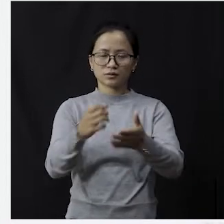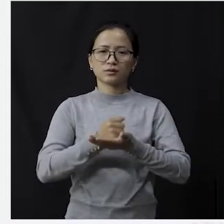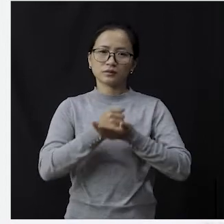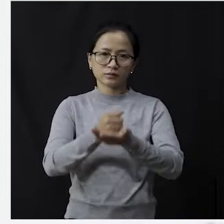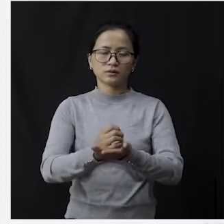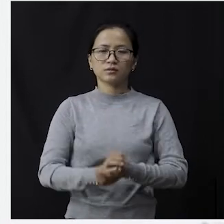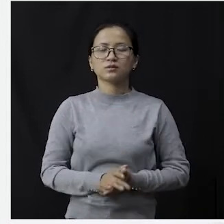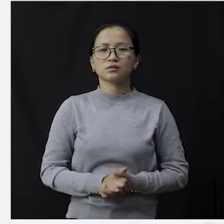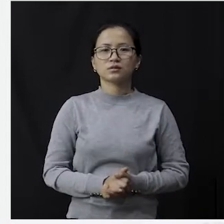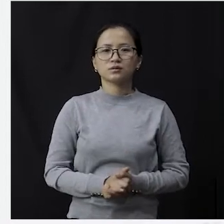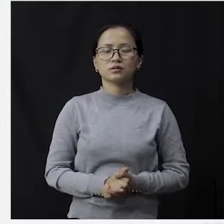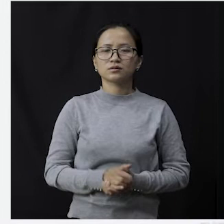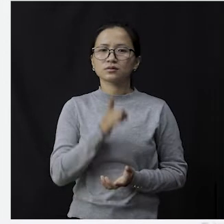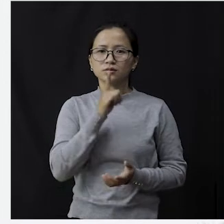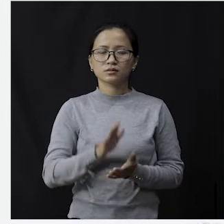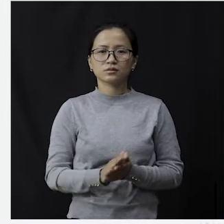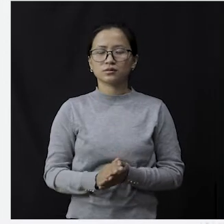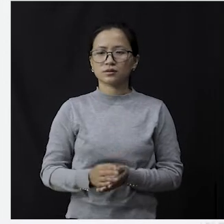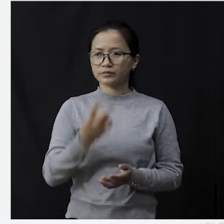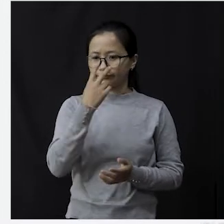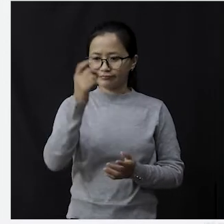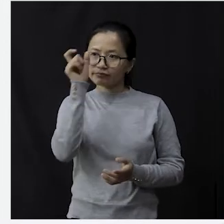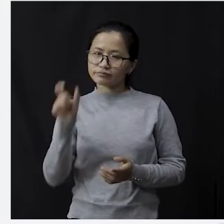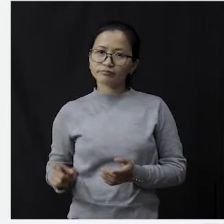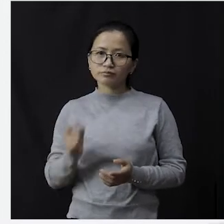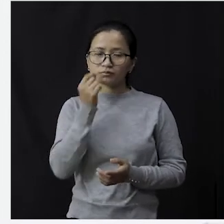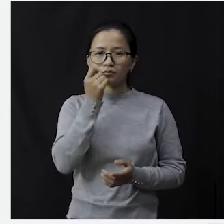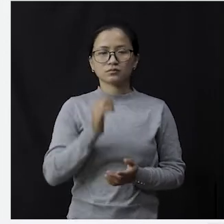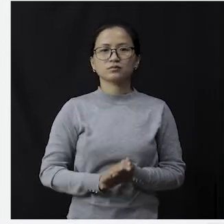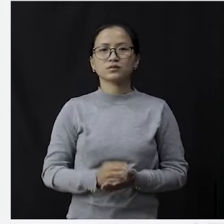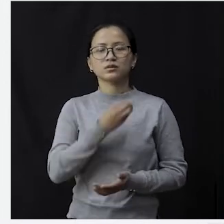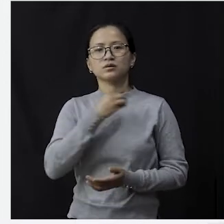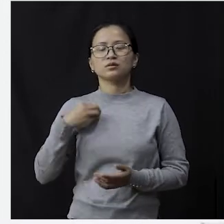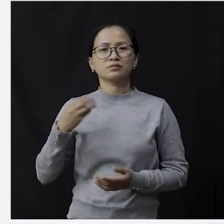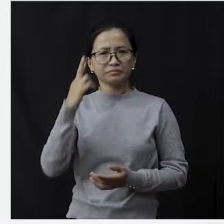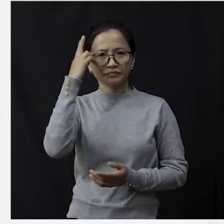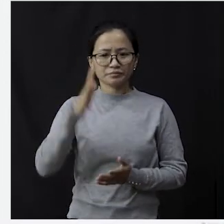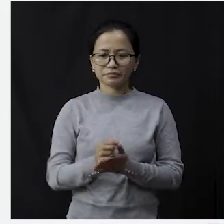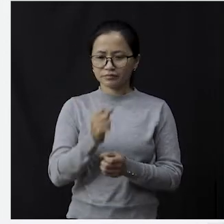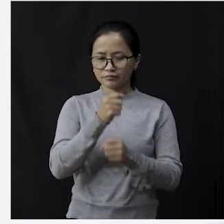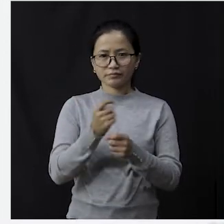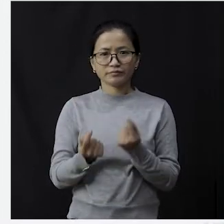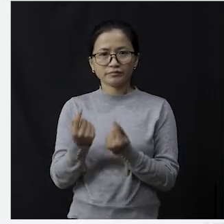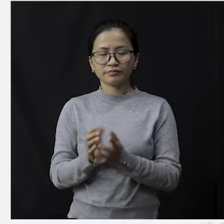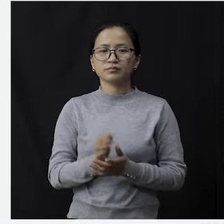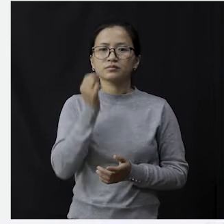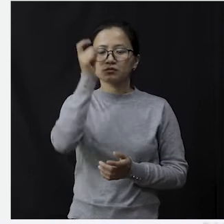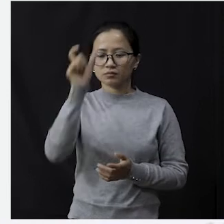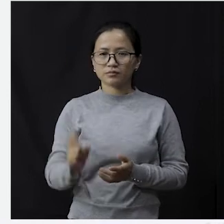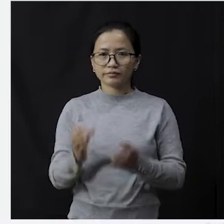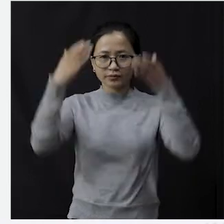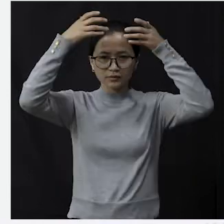such as a watchman, a doctor, a barber, a gardener, a